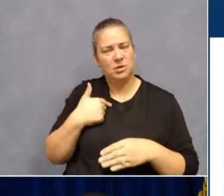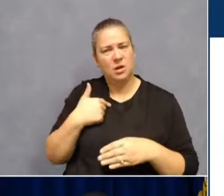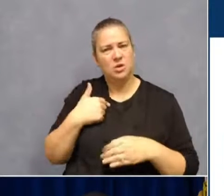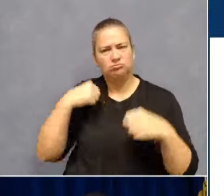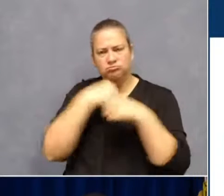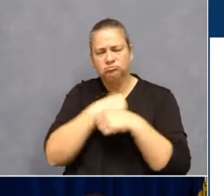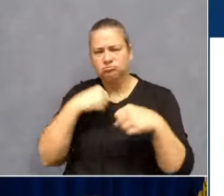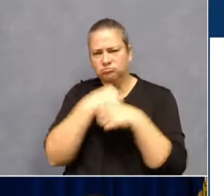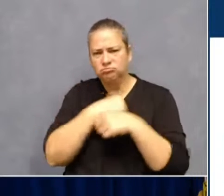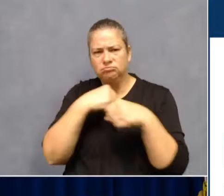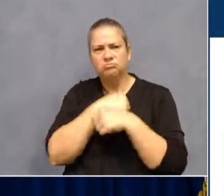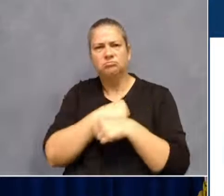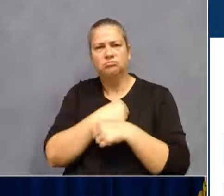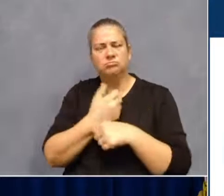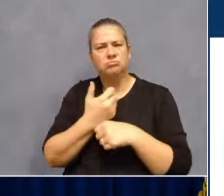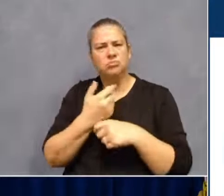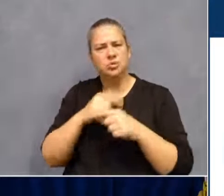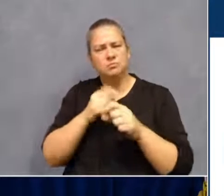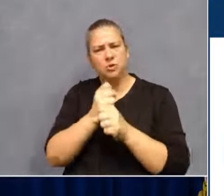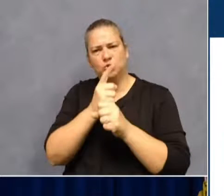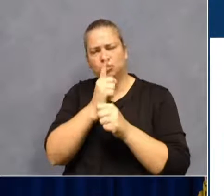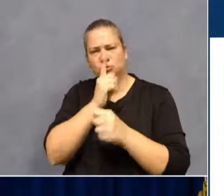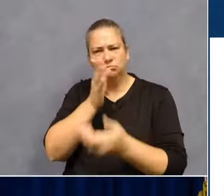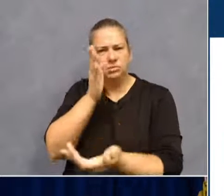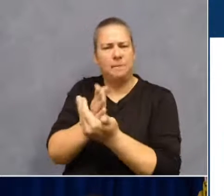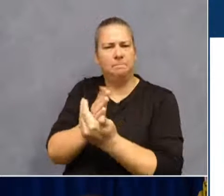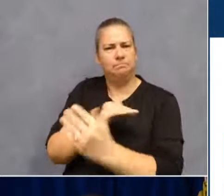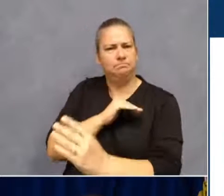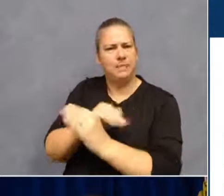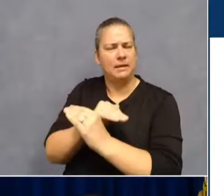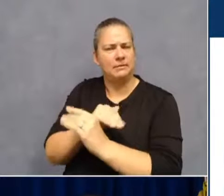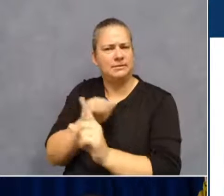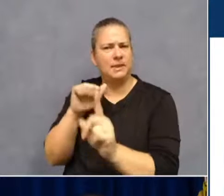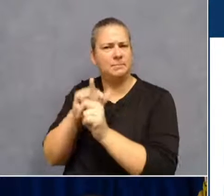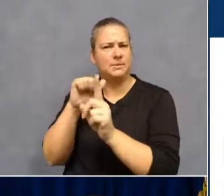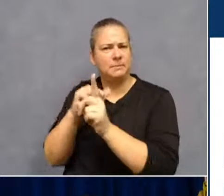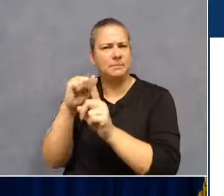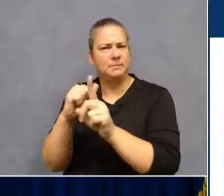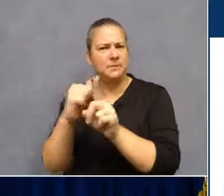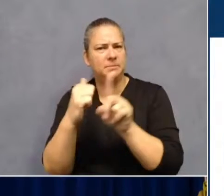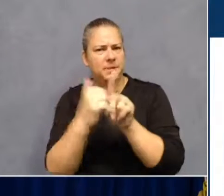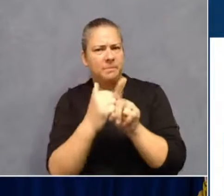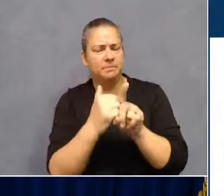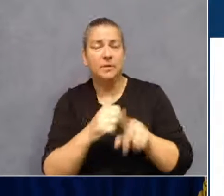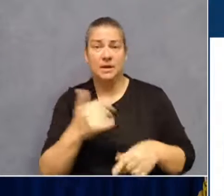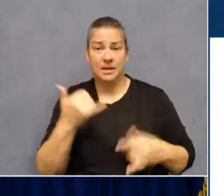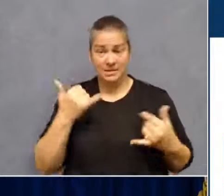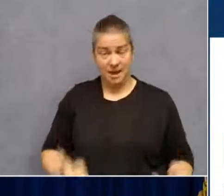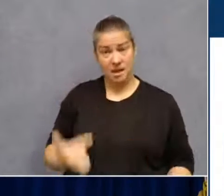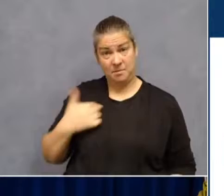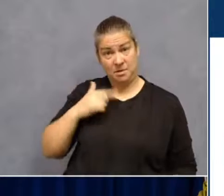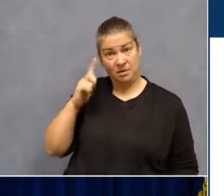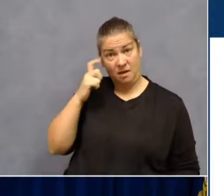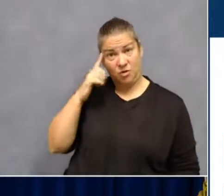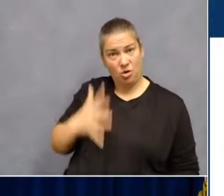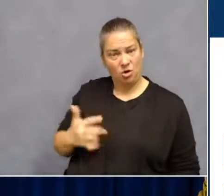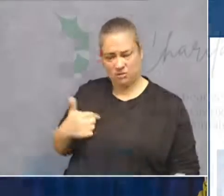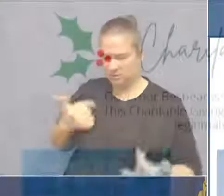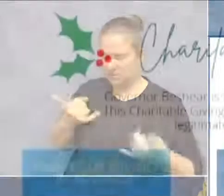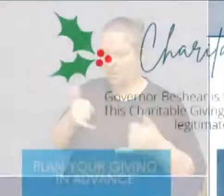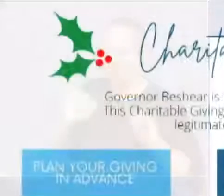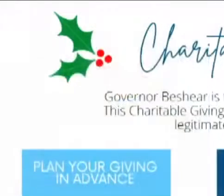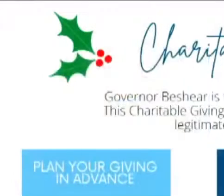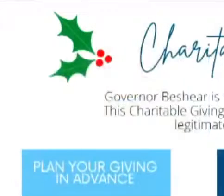that are targeted at such high rates. As governor, I'm continuing to carry out that mission. We've created